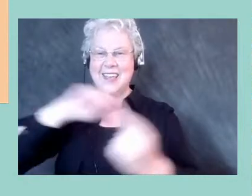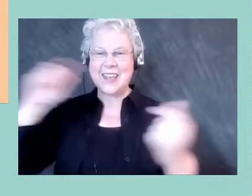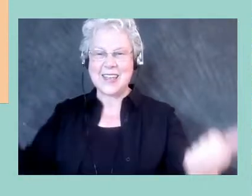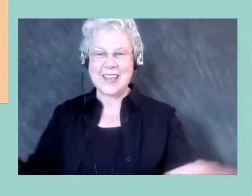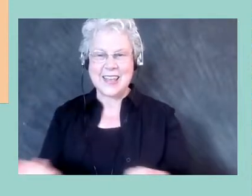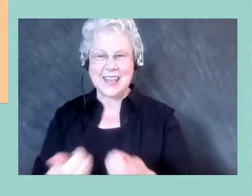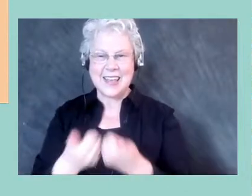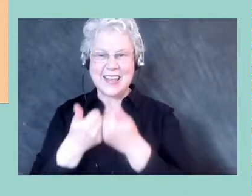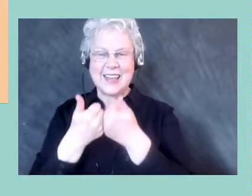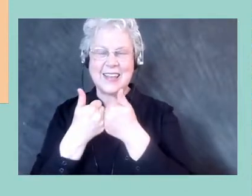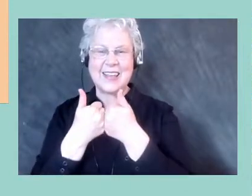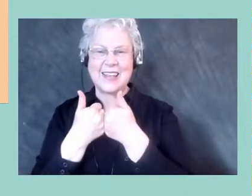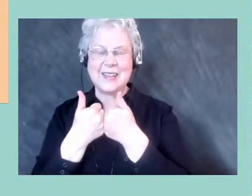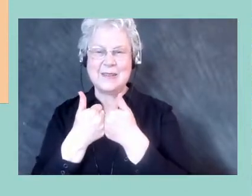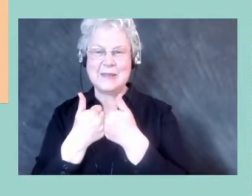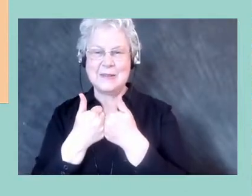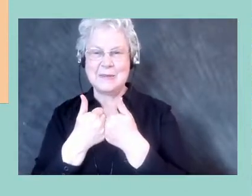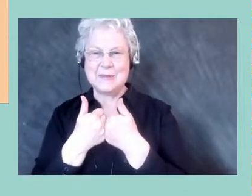again.